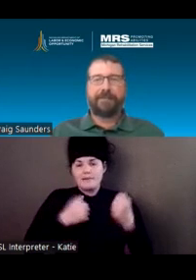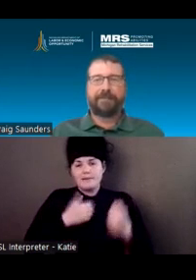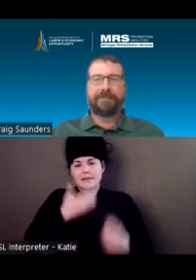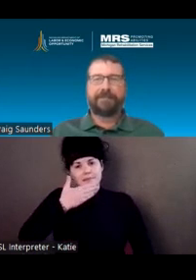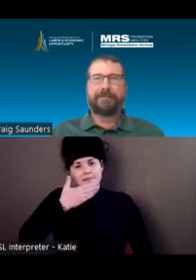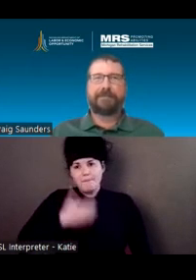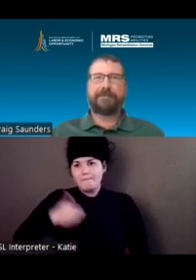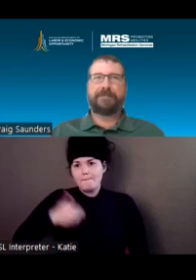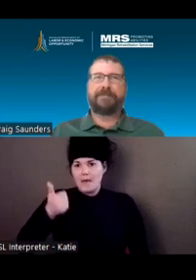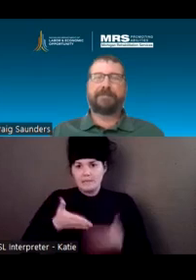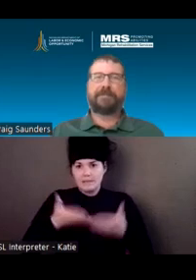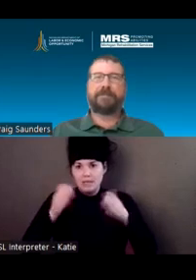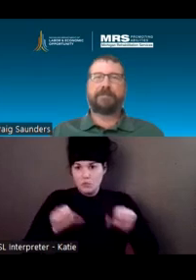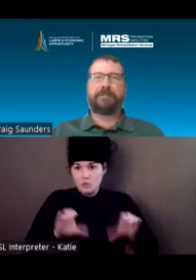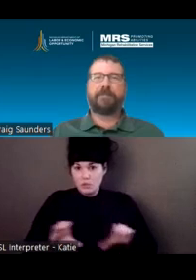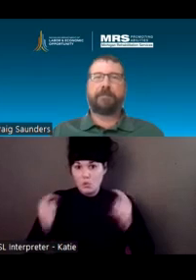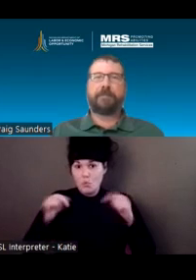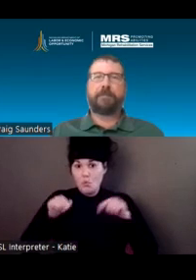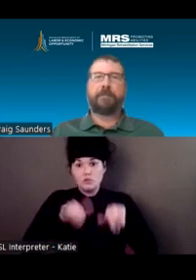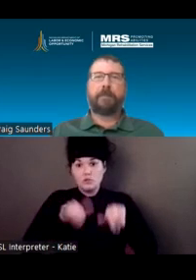healthy.